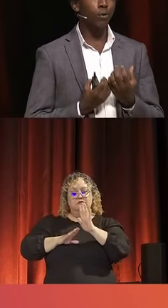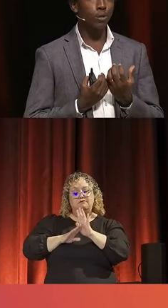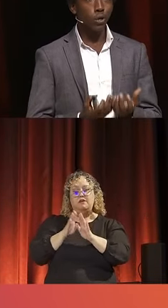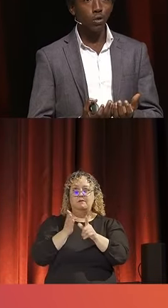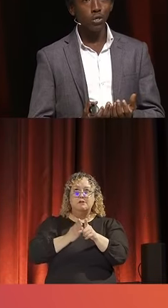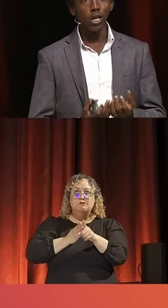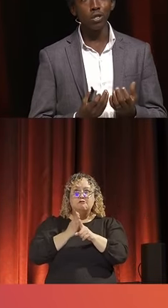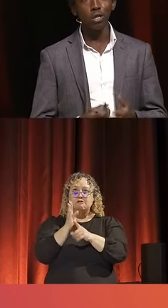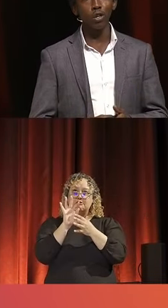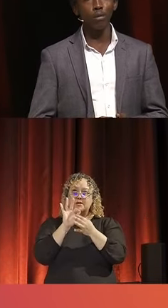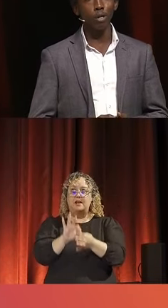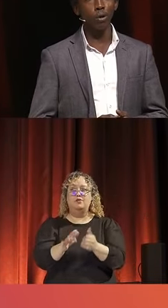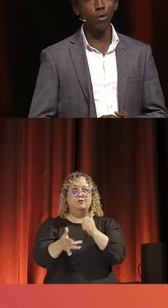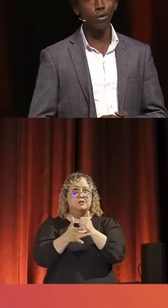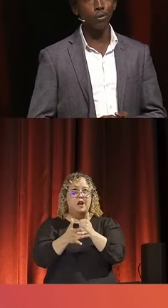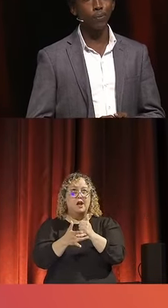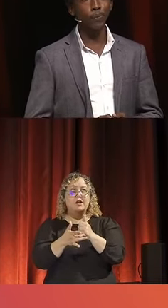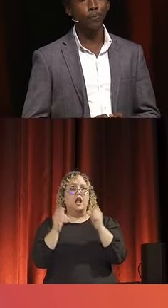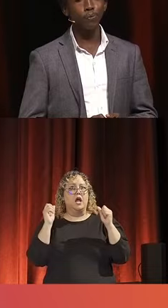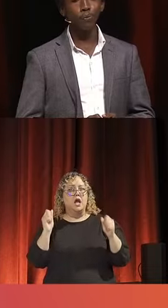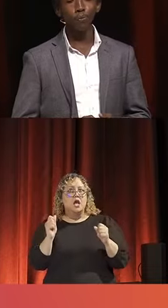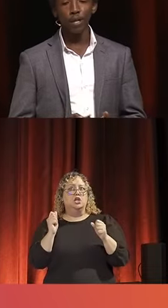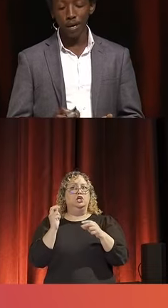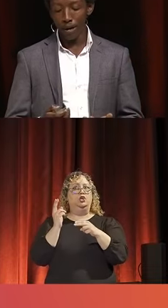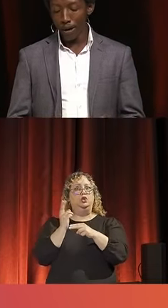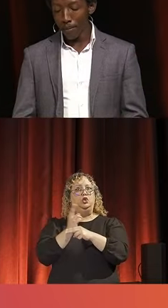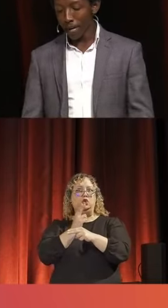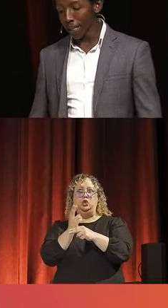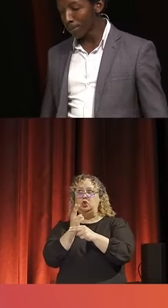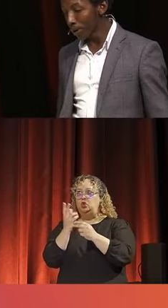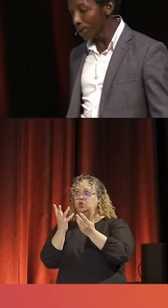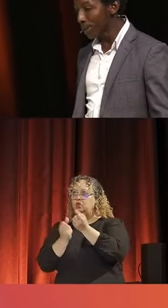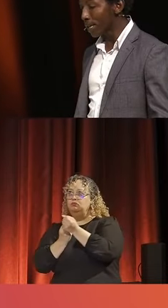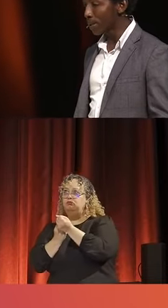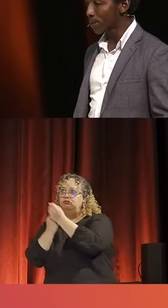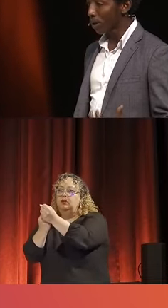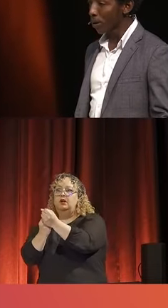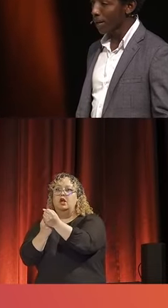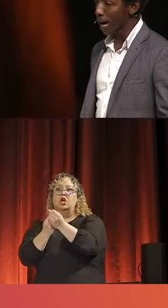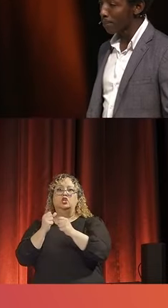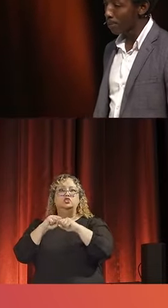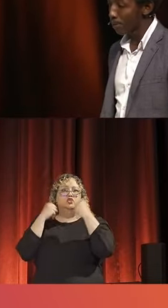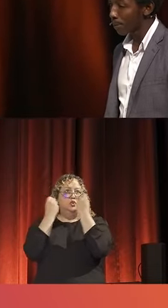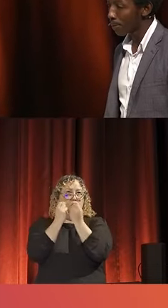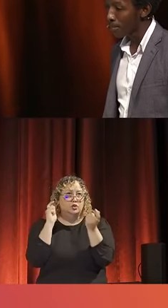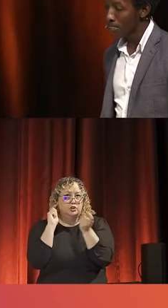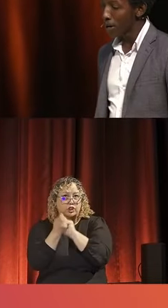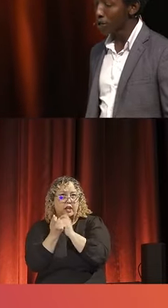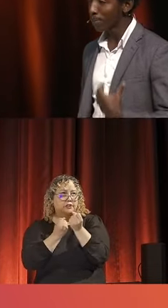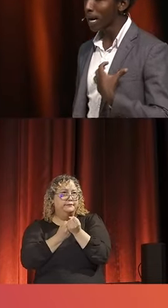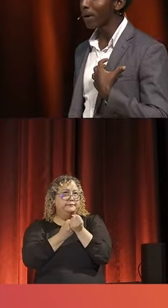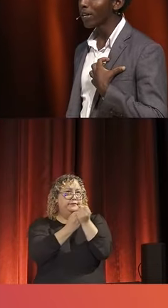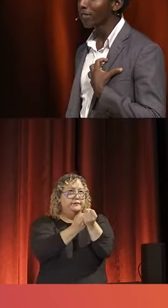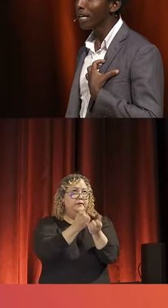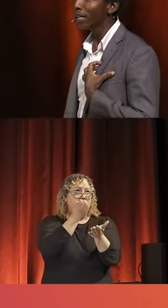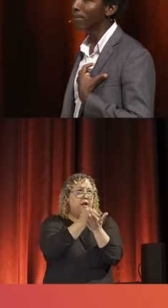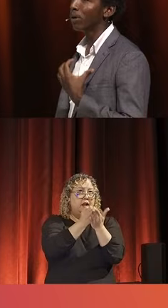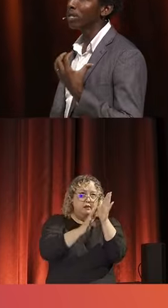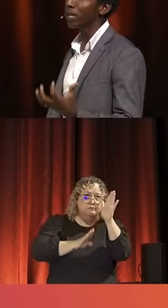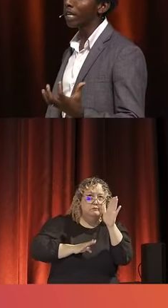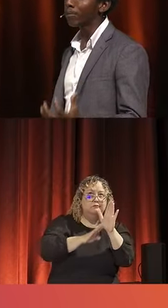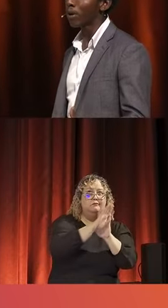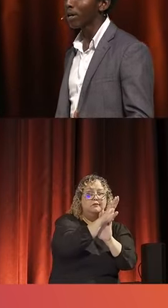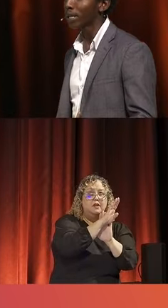for social change and economic growth. My experiences growing up shaped how I think